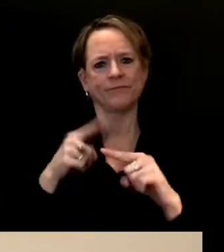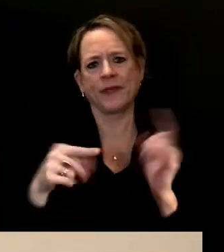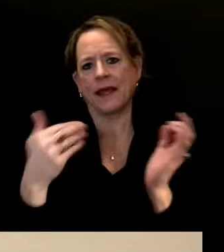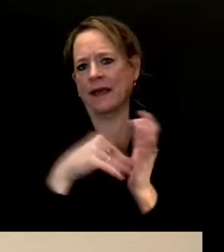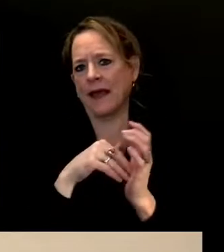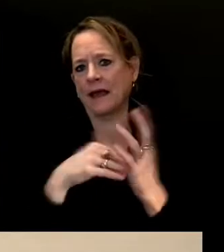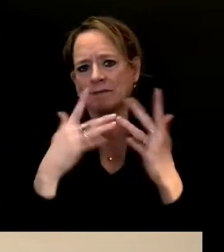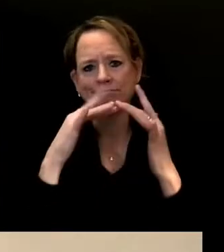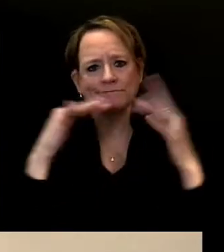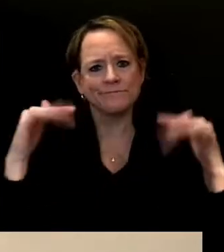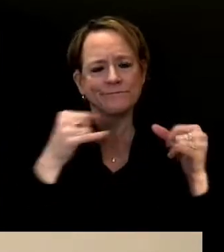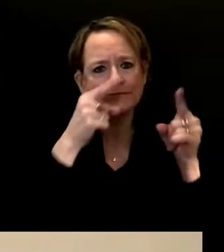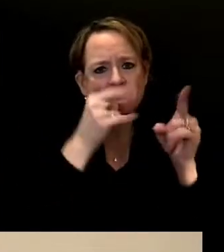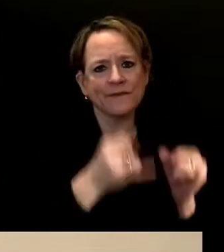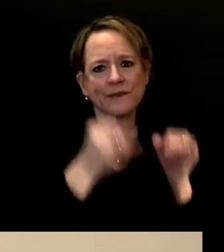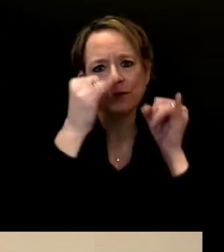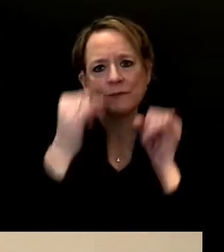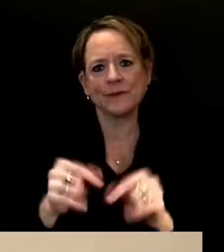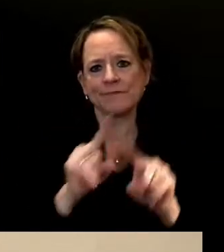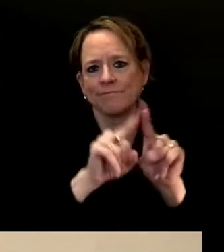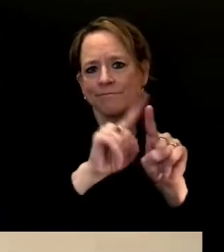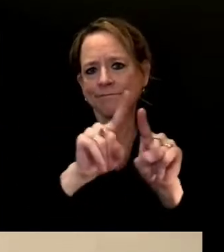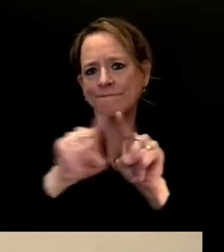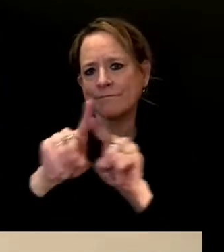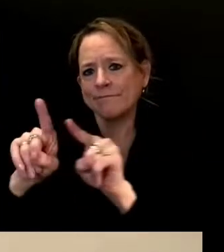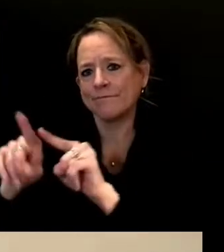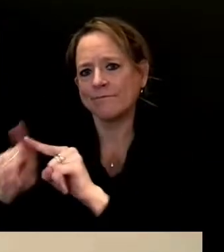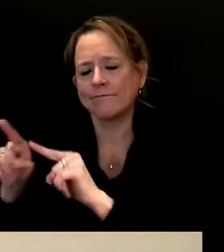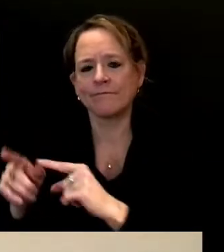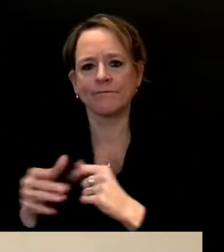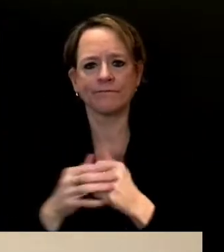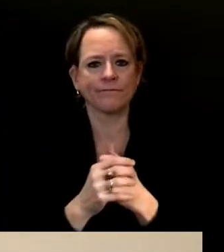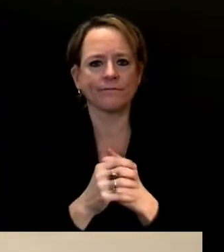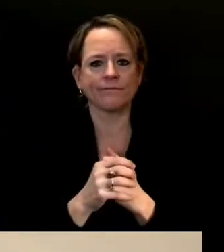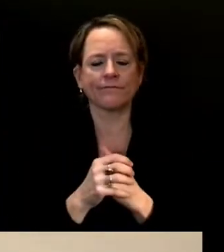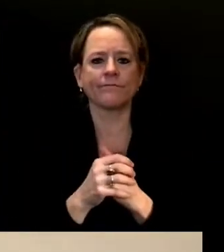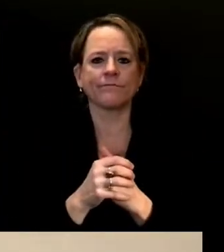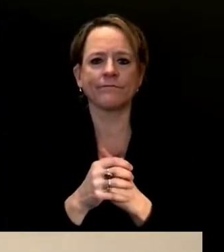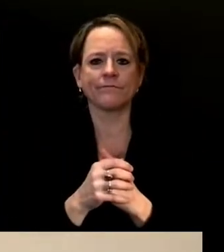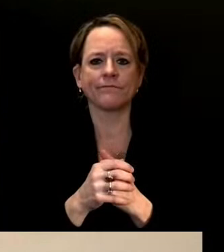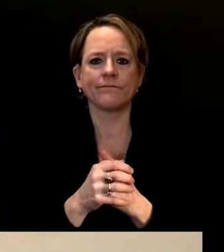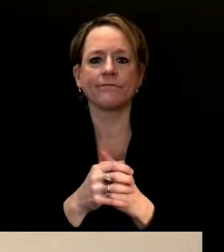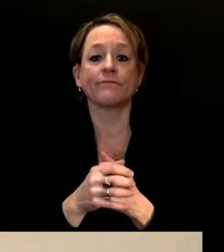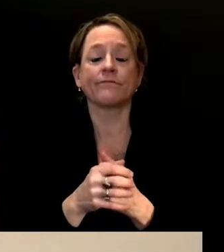and studies in hospitals showing that people who are hospitalized are much less likely to be